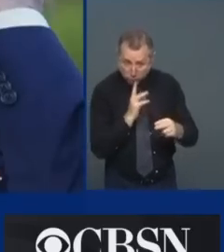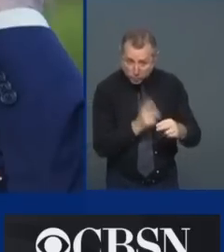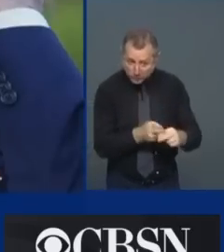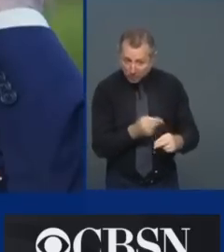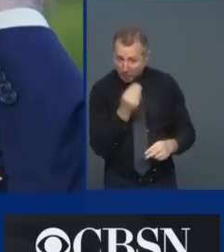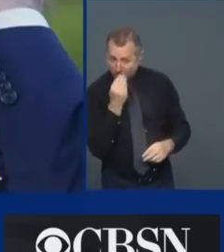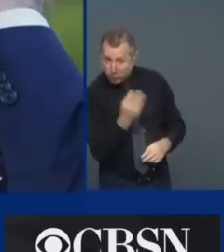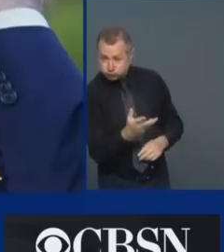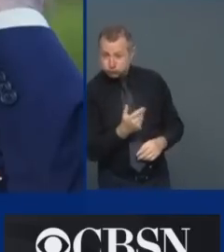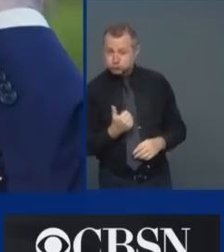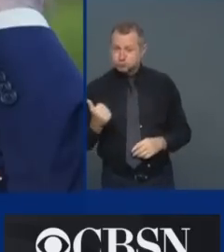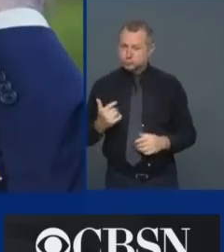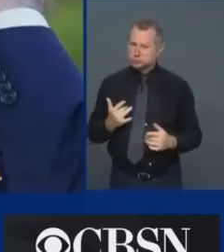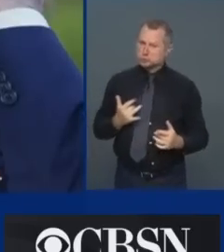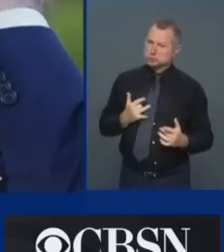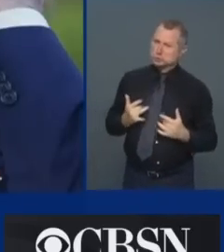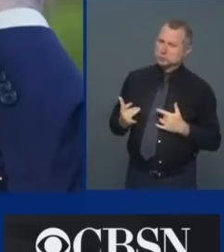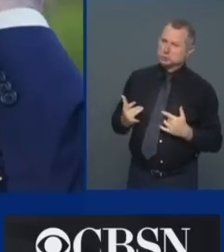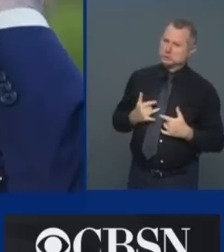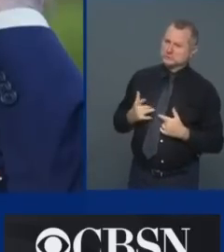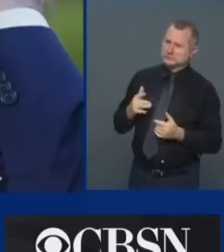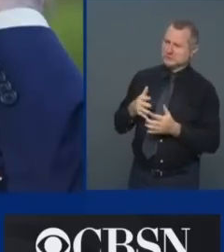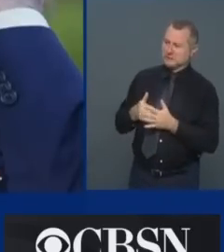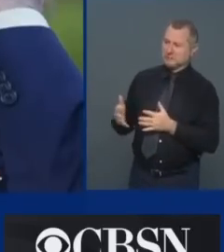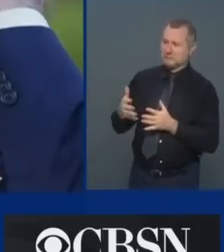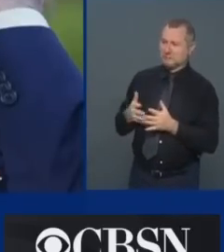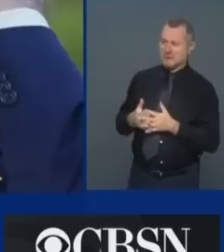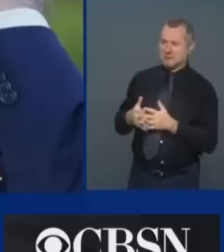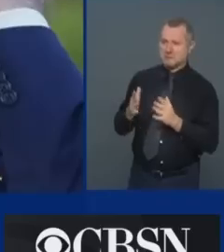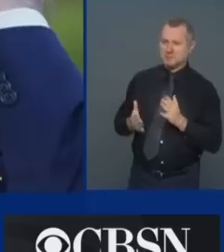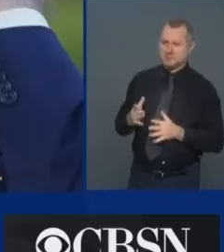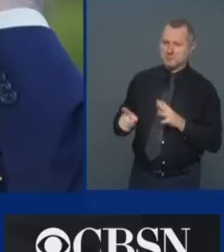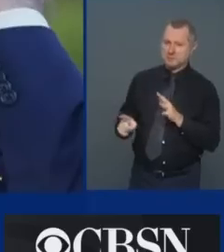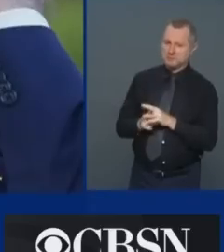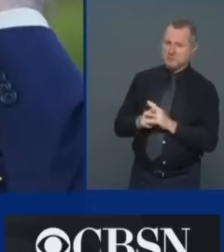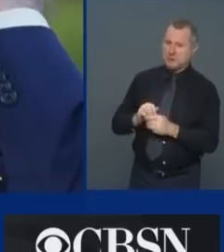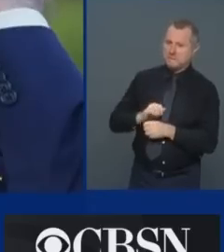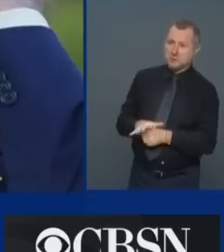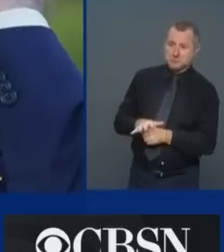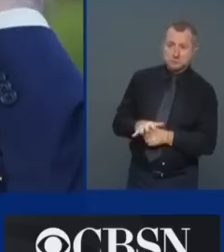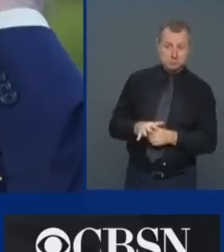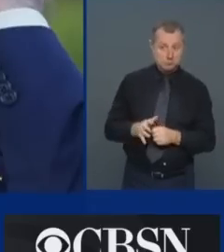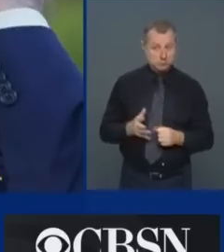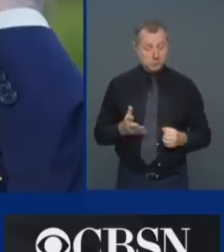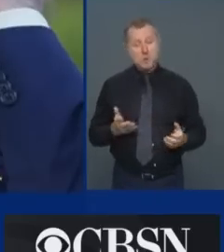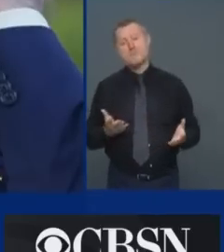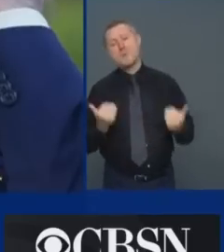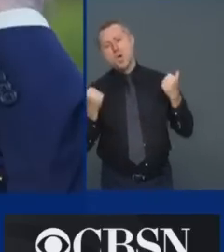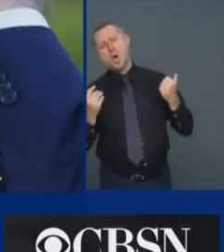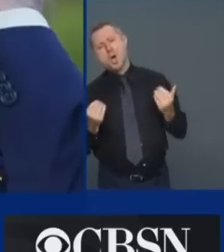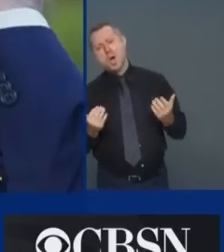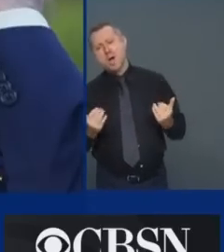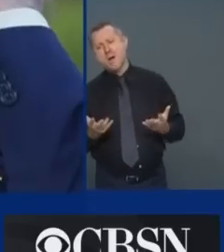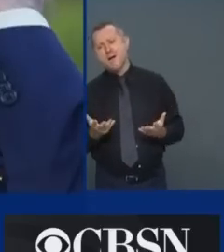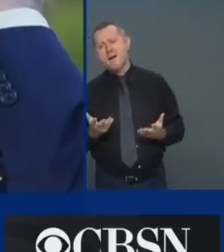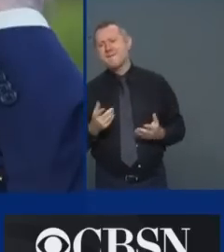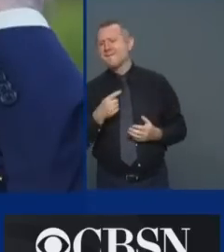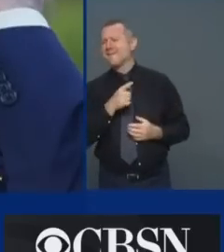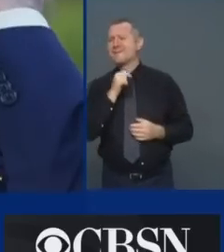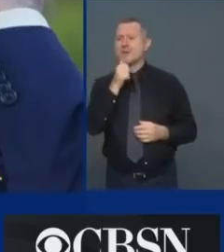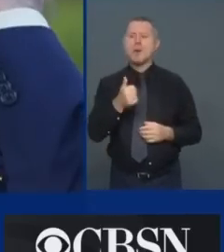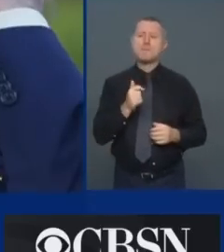have a concern here that millions of Americans may be infected. Come on. It's just, it doesn't pass the smell